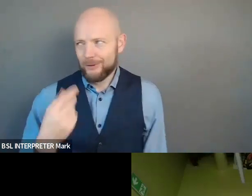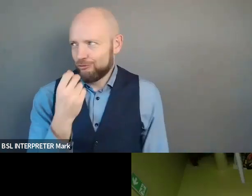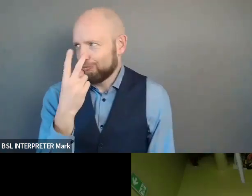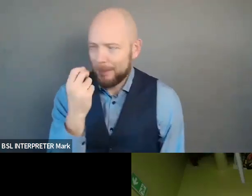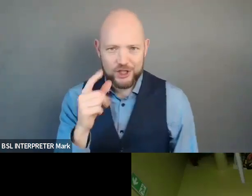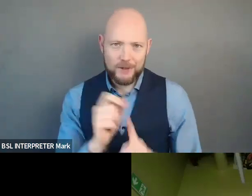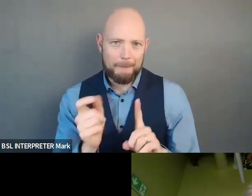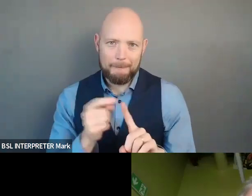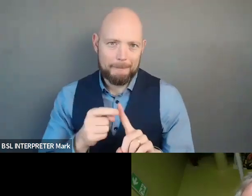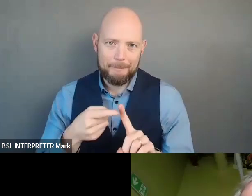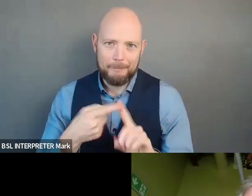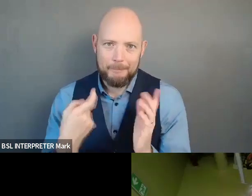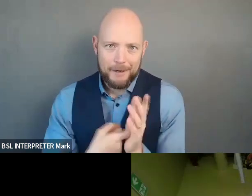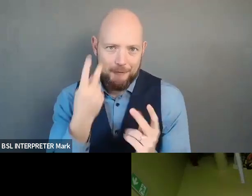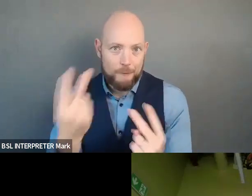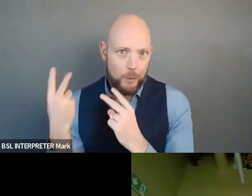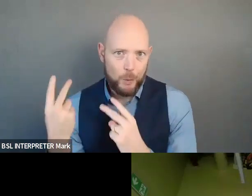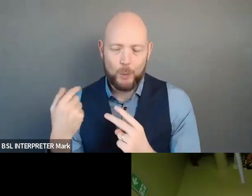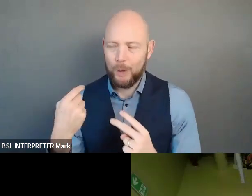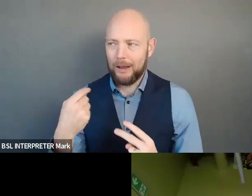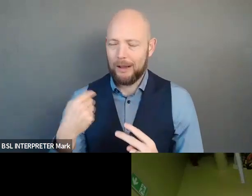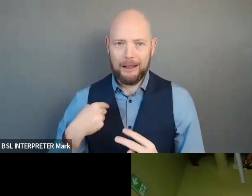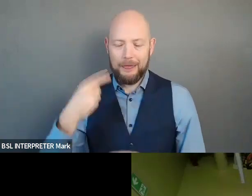reviewer. I find it very hard